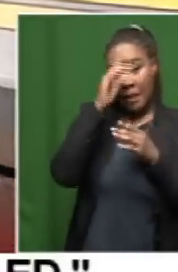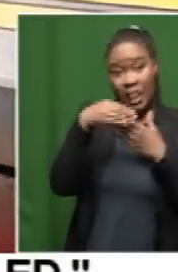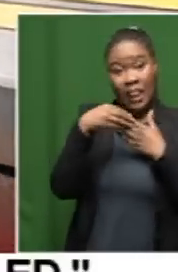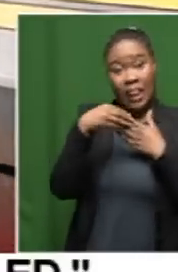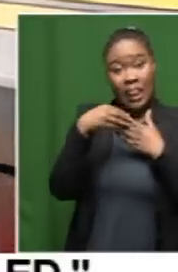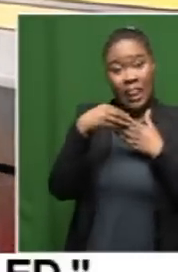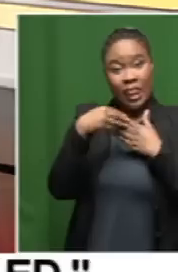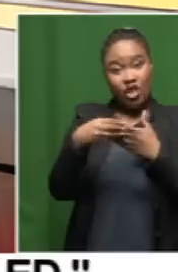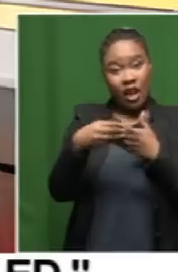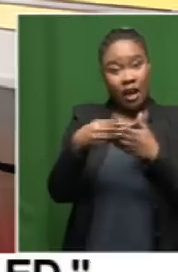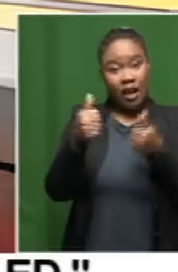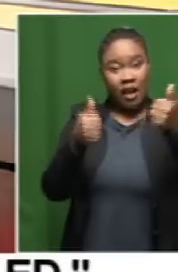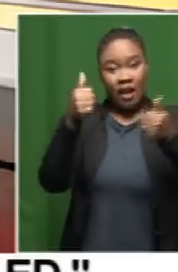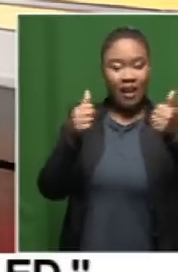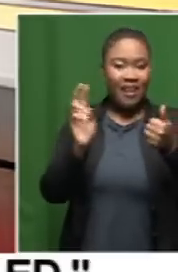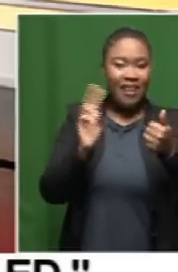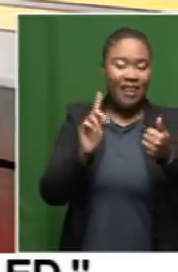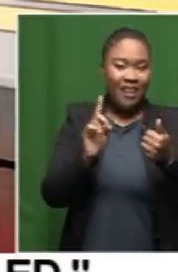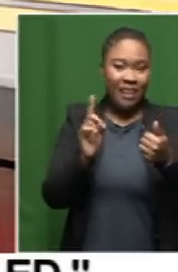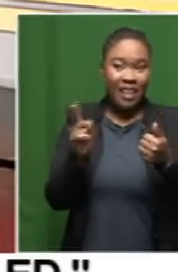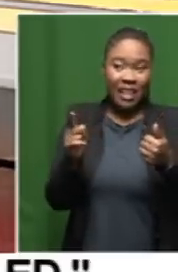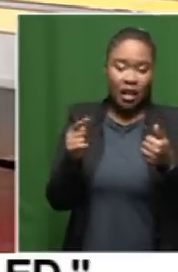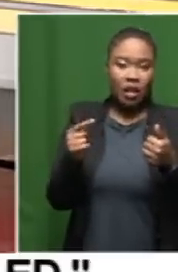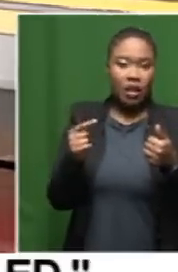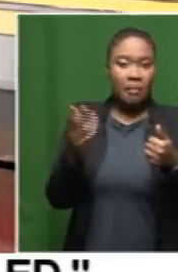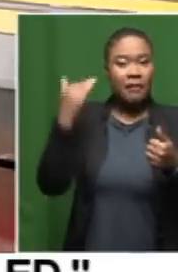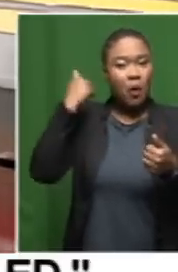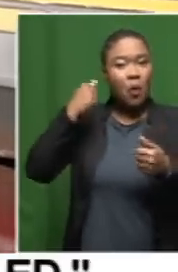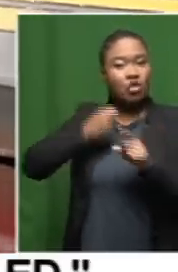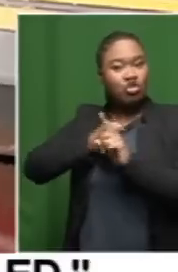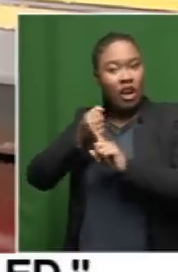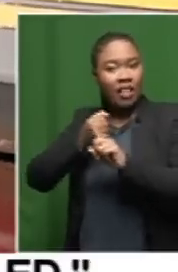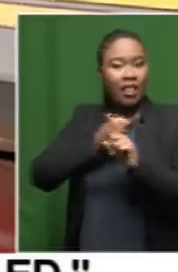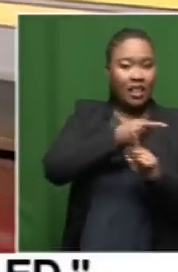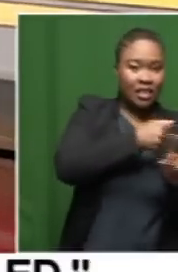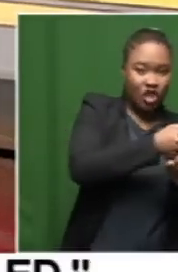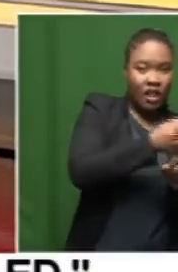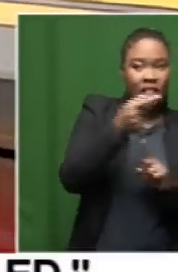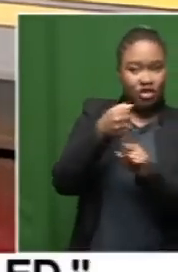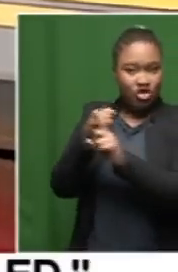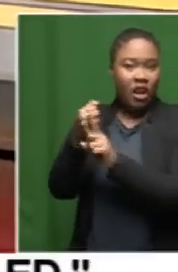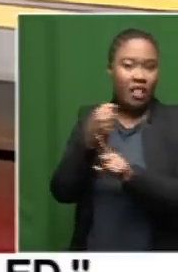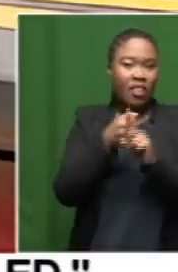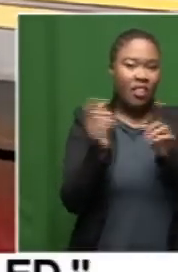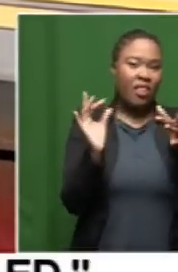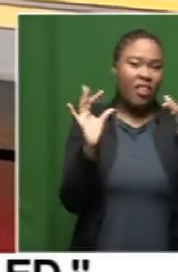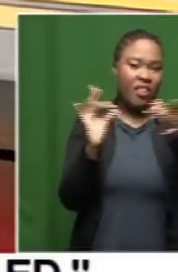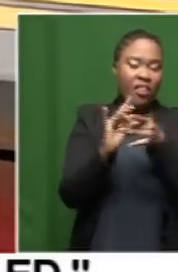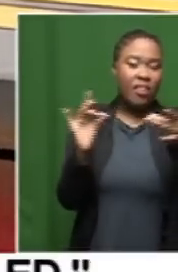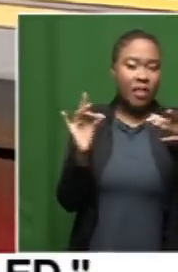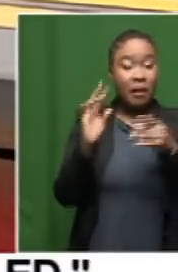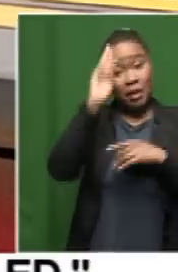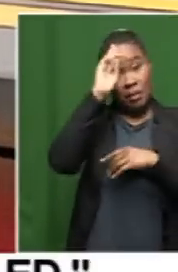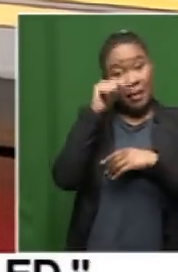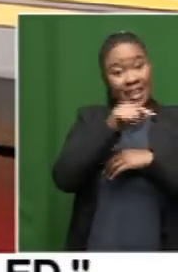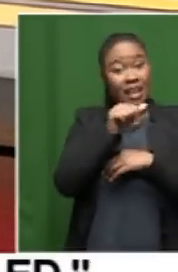se. It's a relationship of struggle. In any way that you look at it, the ANC played a very significant